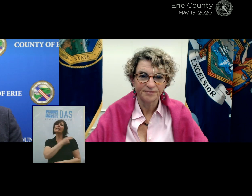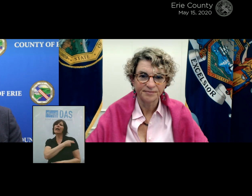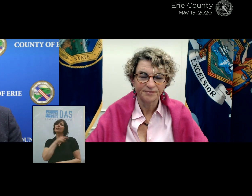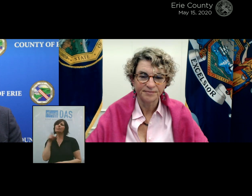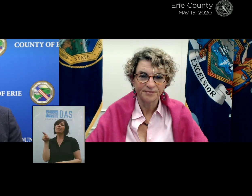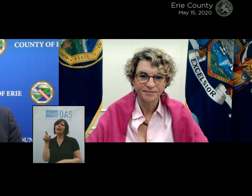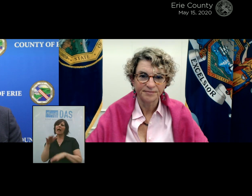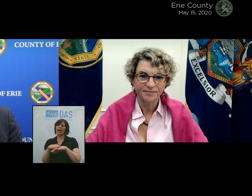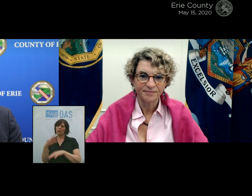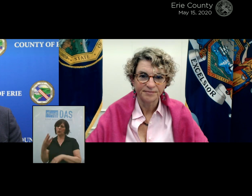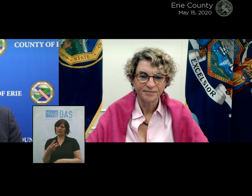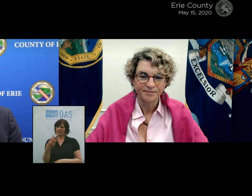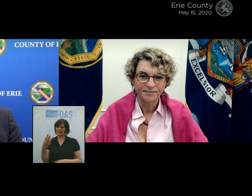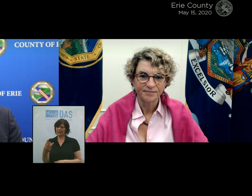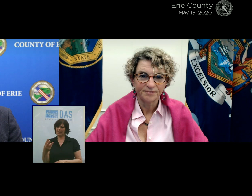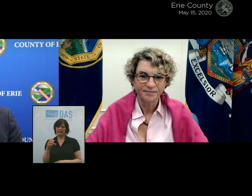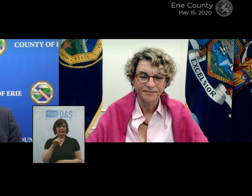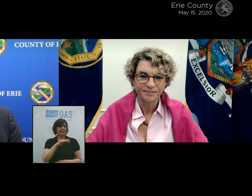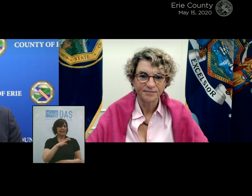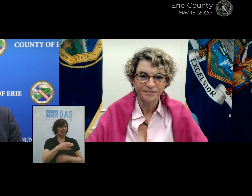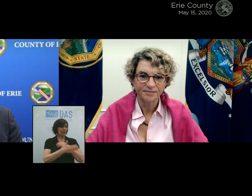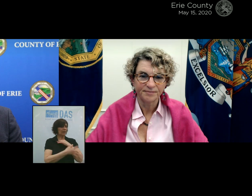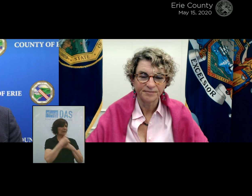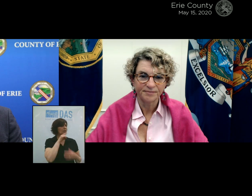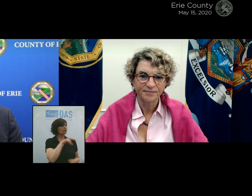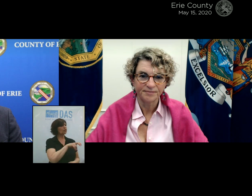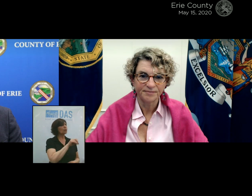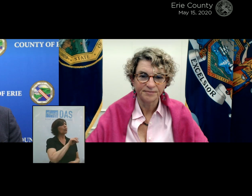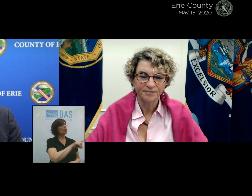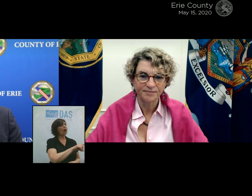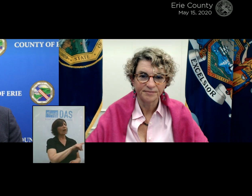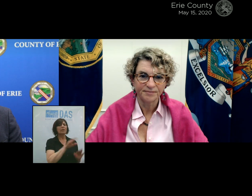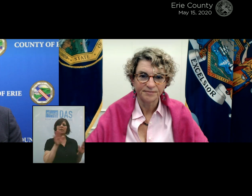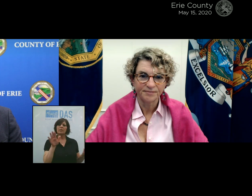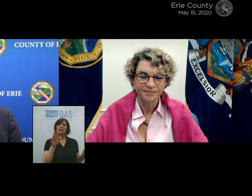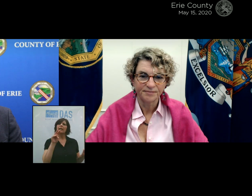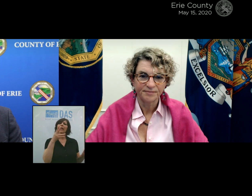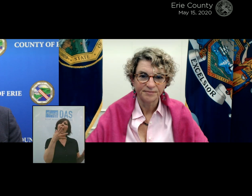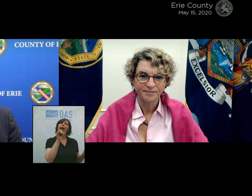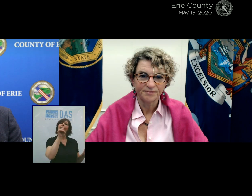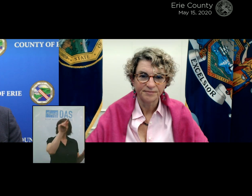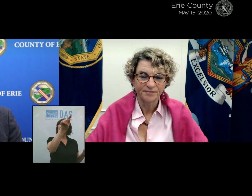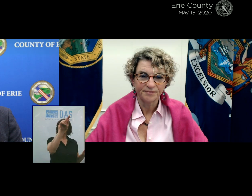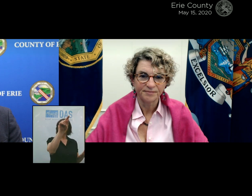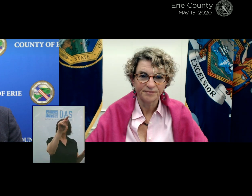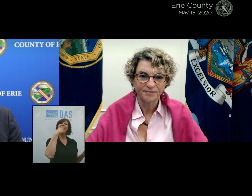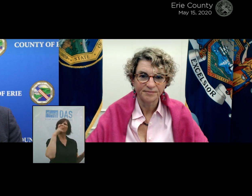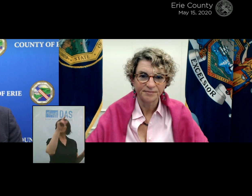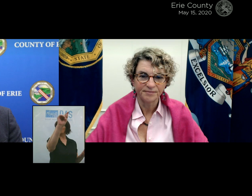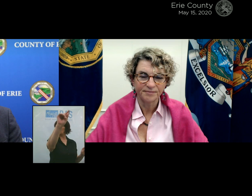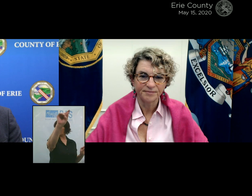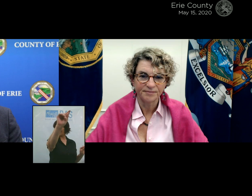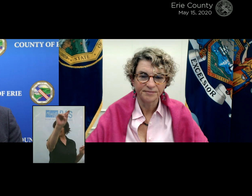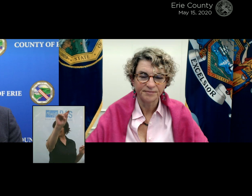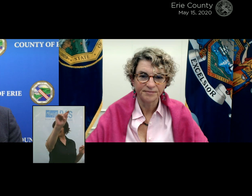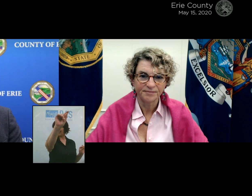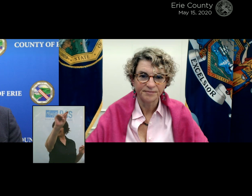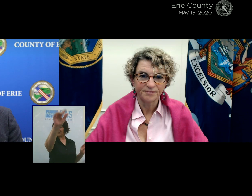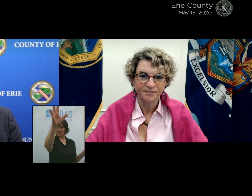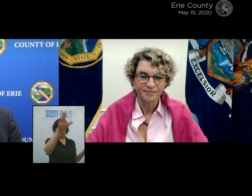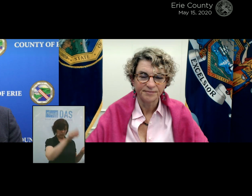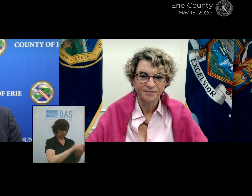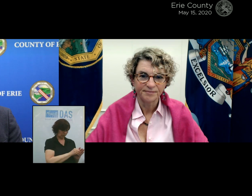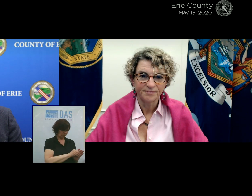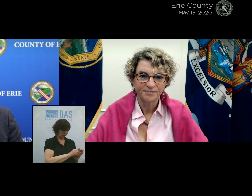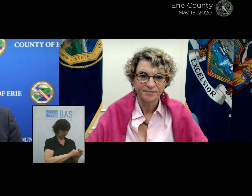hospitalizations on Wednesday. Erie County is reporting 201, but Niagara County has been reporting the number 20. Together, that